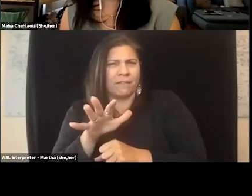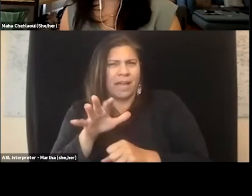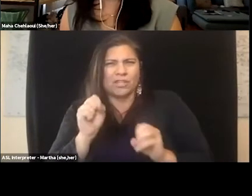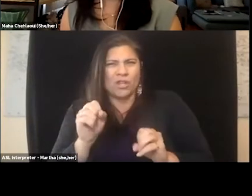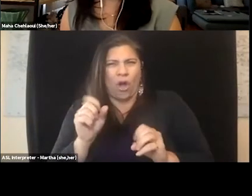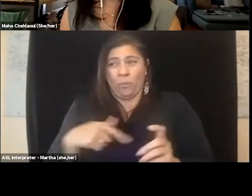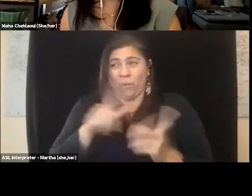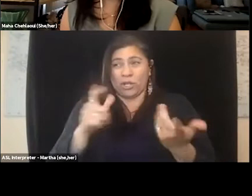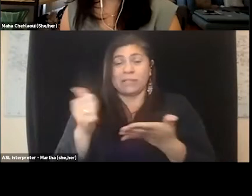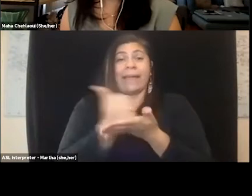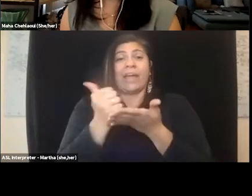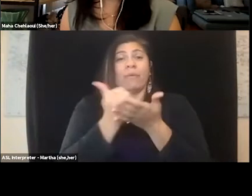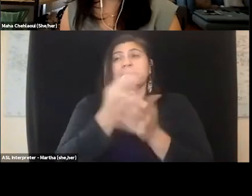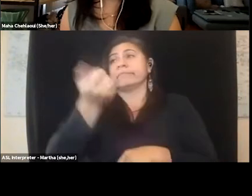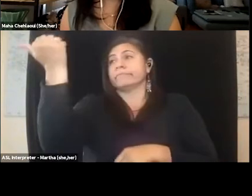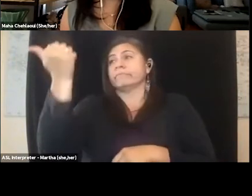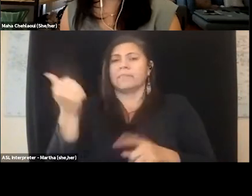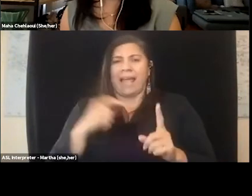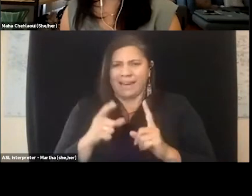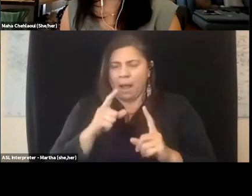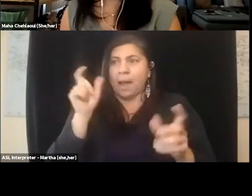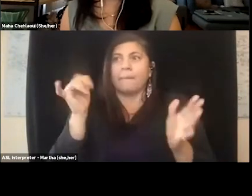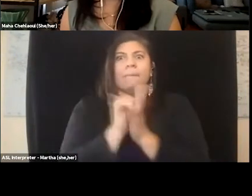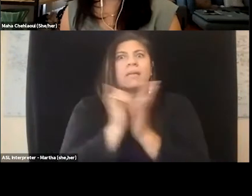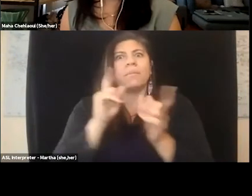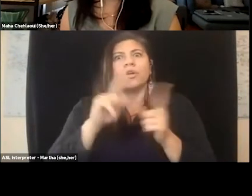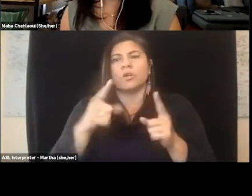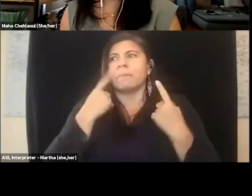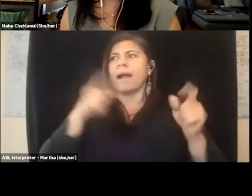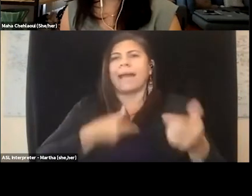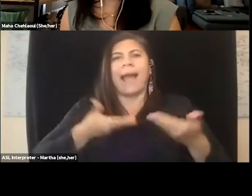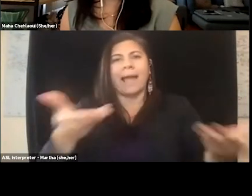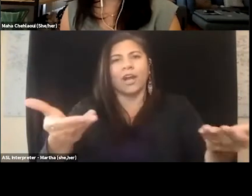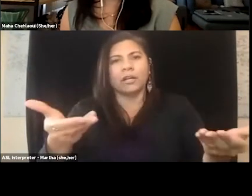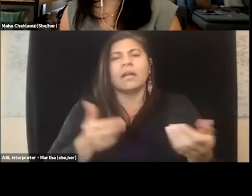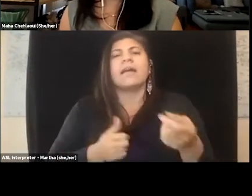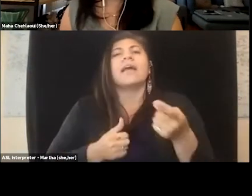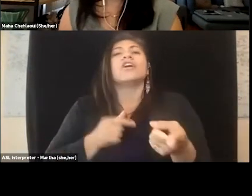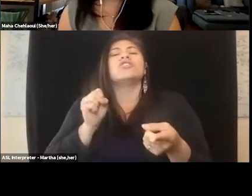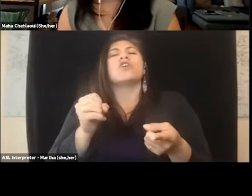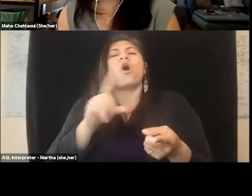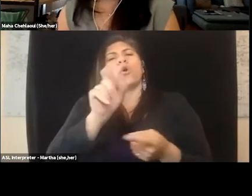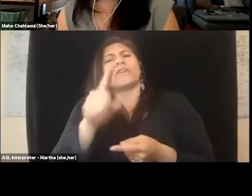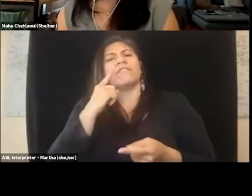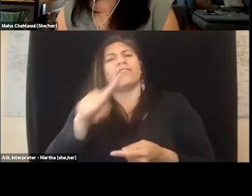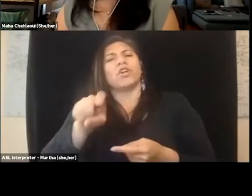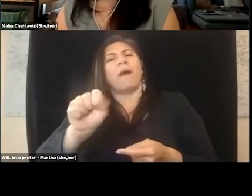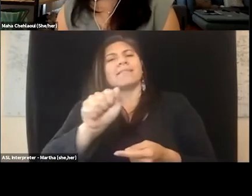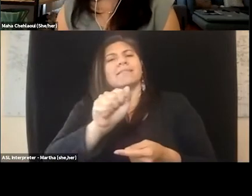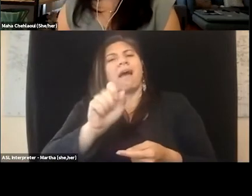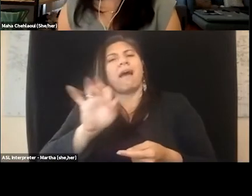also had this impossible journey to hire us. And I think the quick question just back to you, Assaf, is, have you feel like you've seen a change? Has it